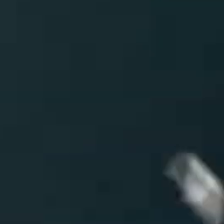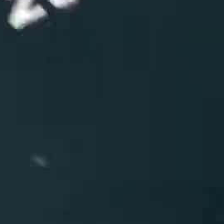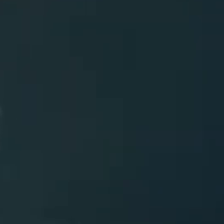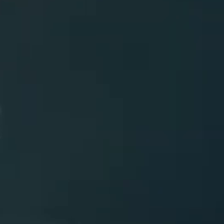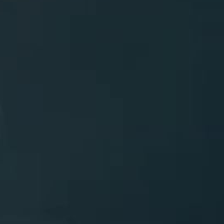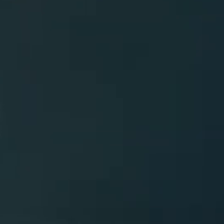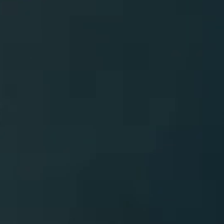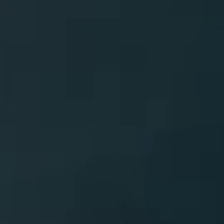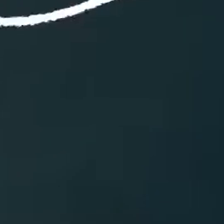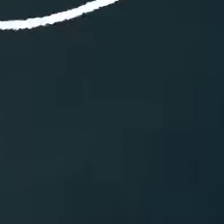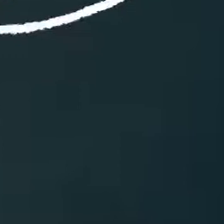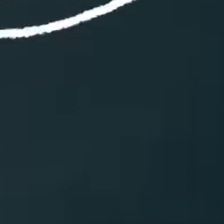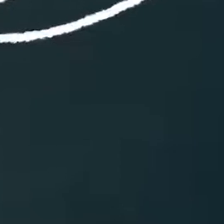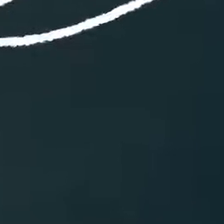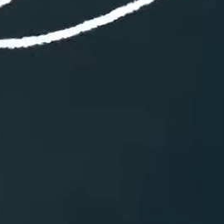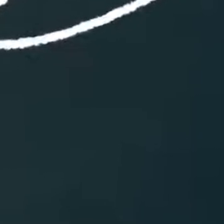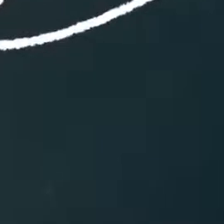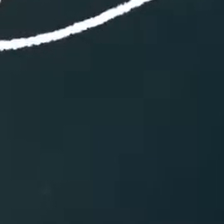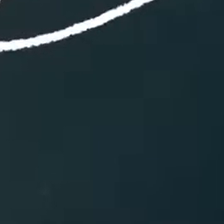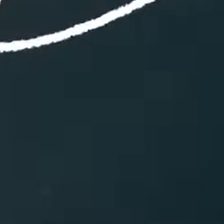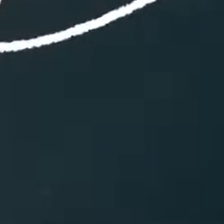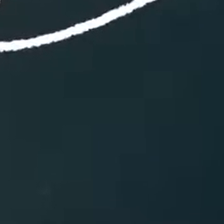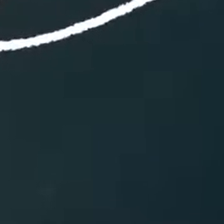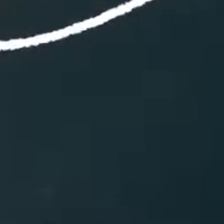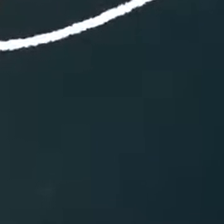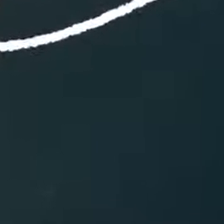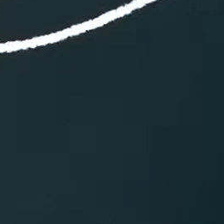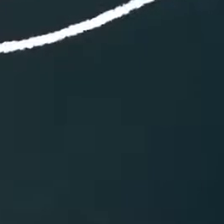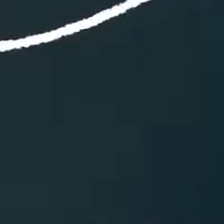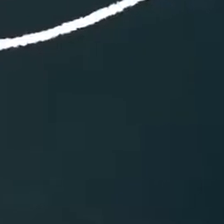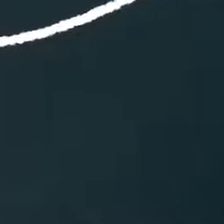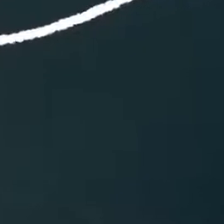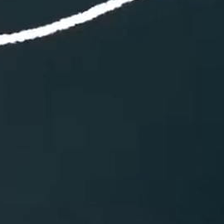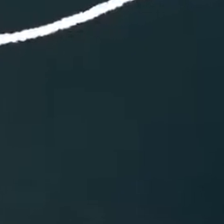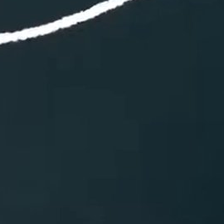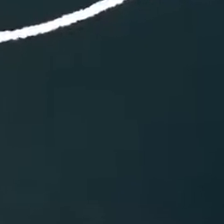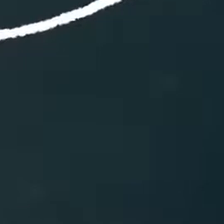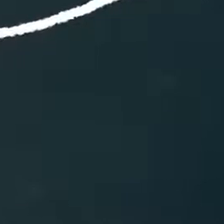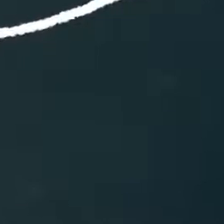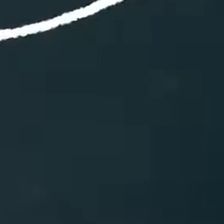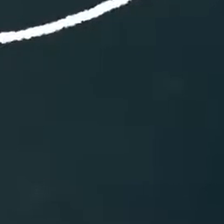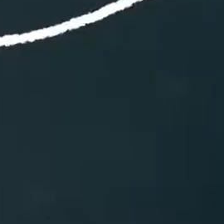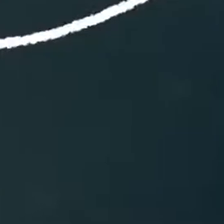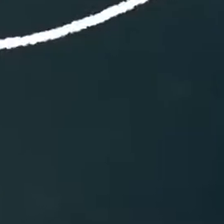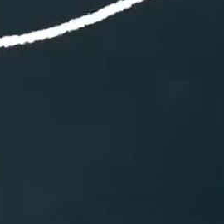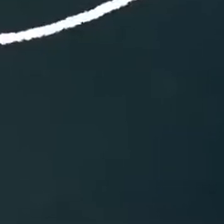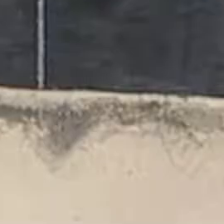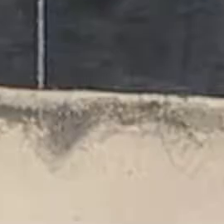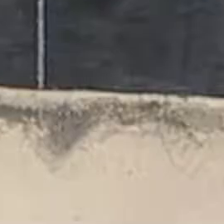Welcome to Study Time, a televised home learning program produced by Rwanda Education